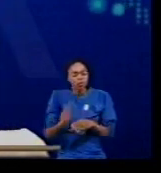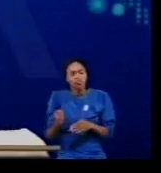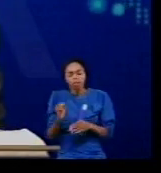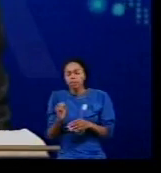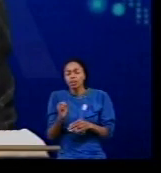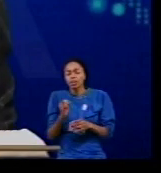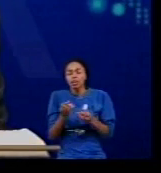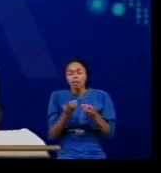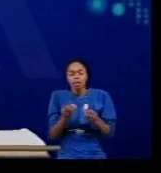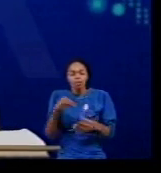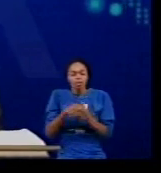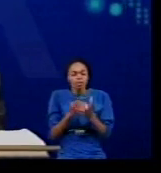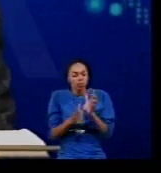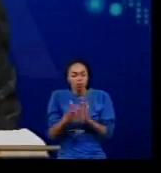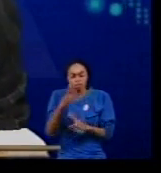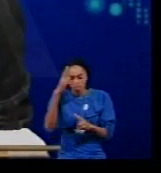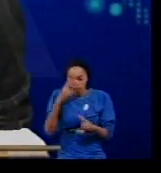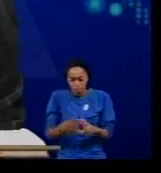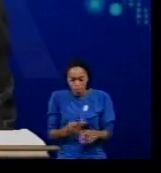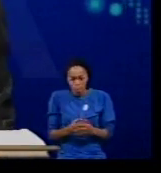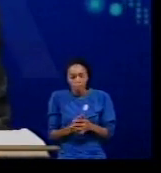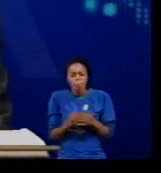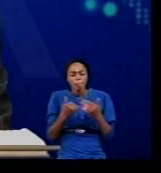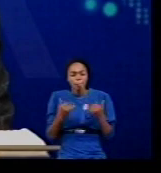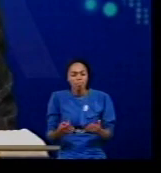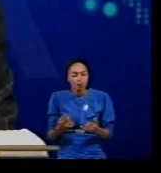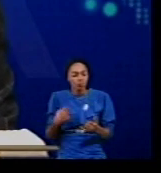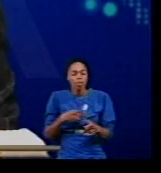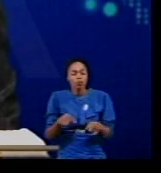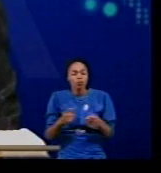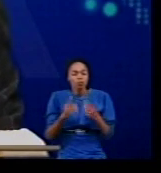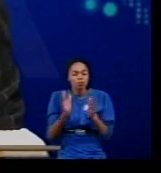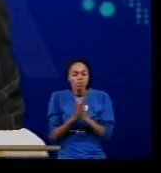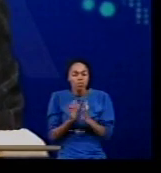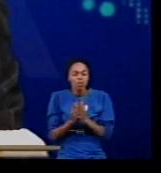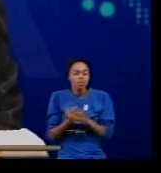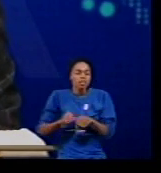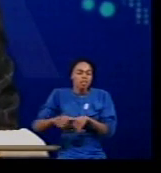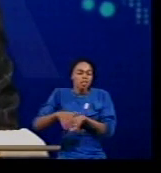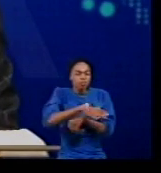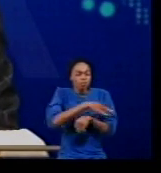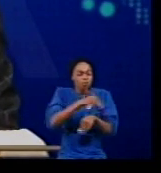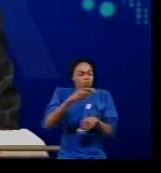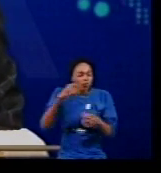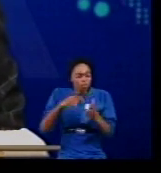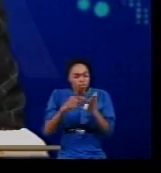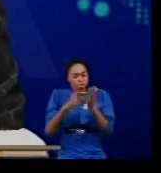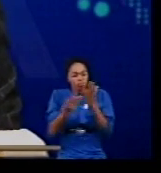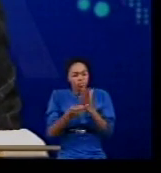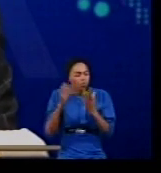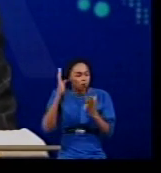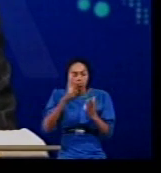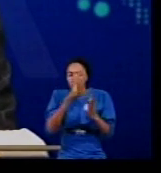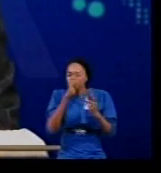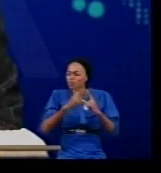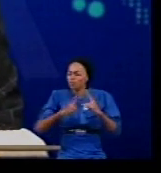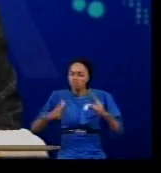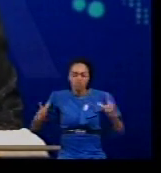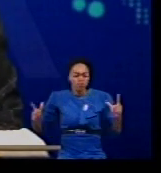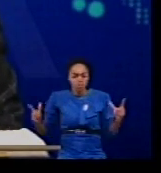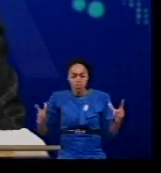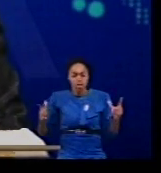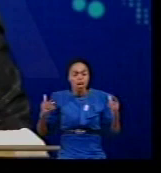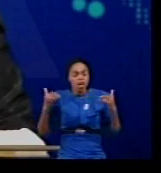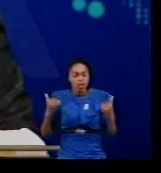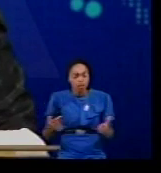old things they thought about their lives. But now, when they come, that's why we teach them. That's why Jesus said, you're going to all the world and